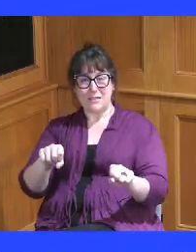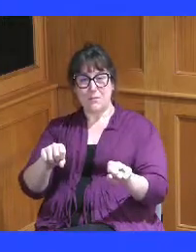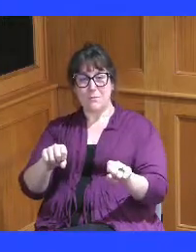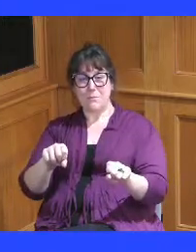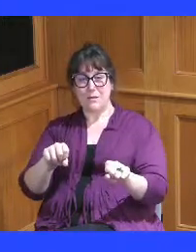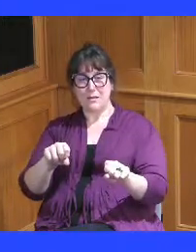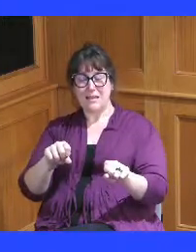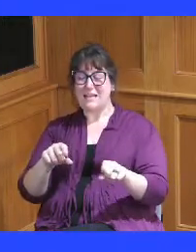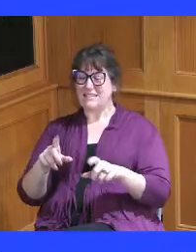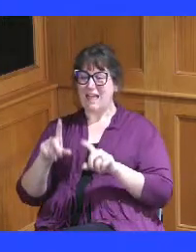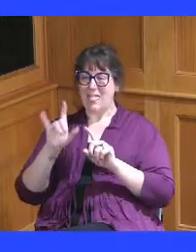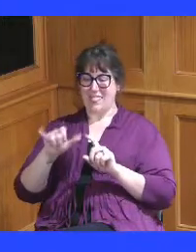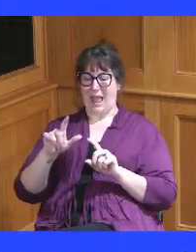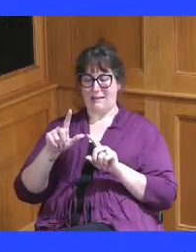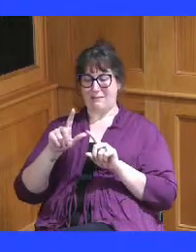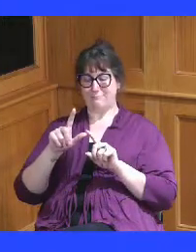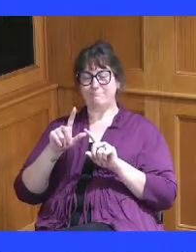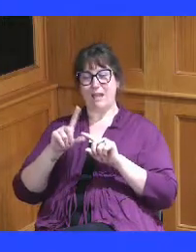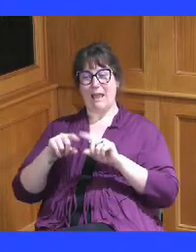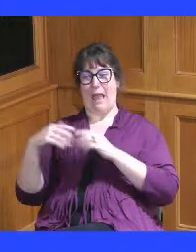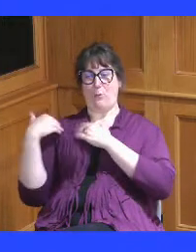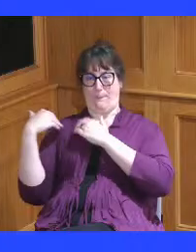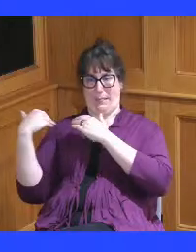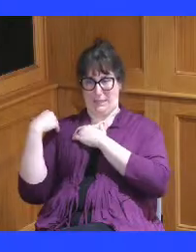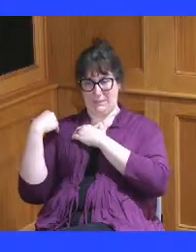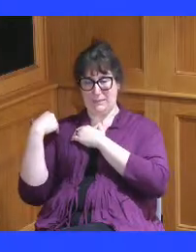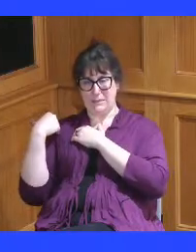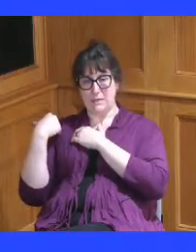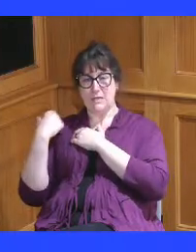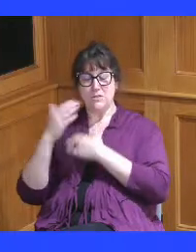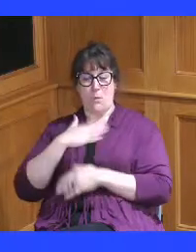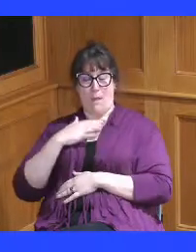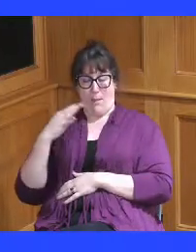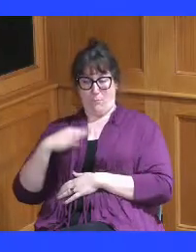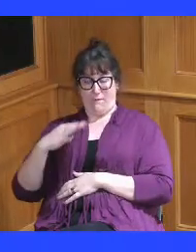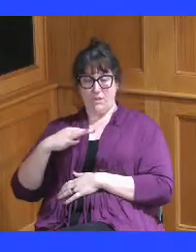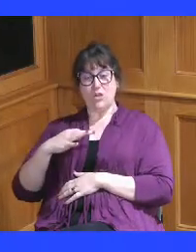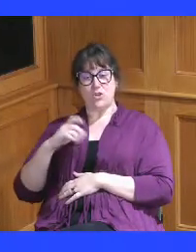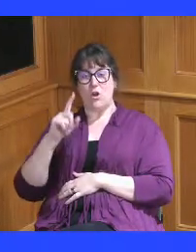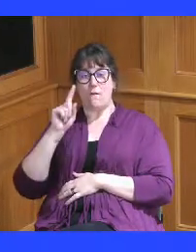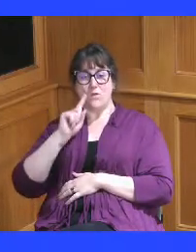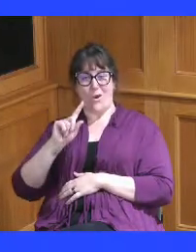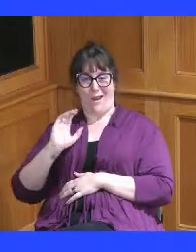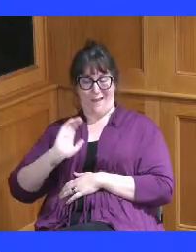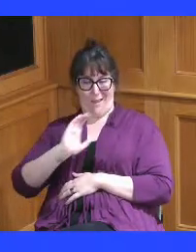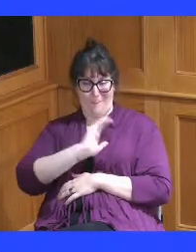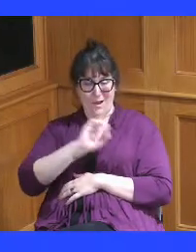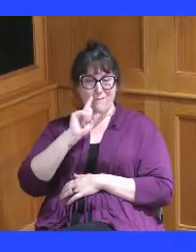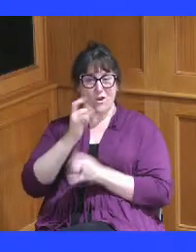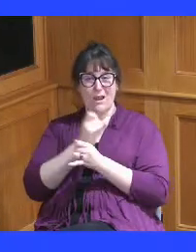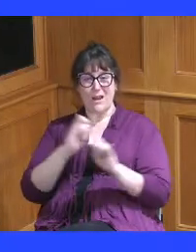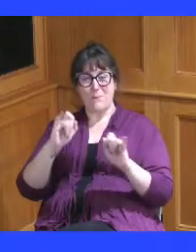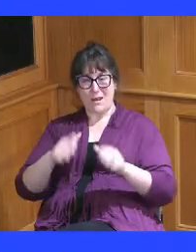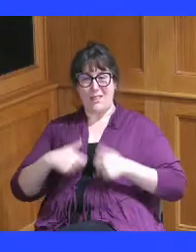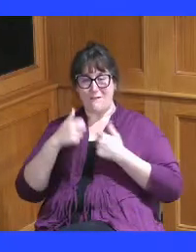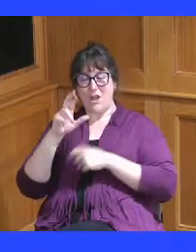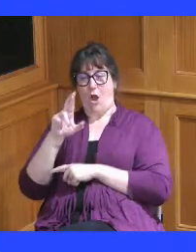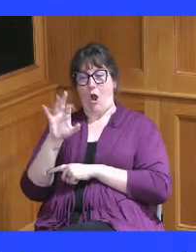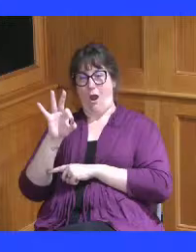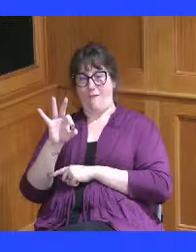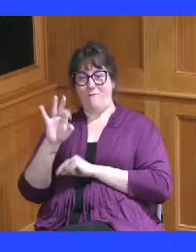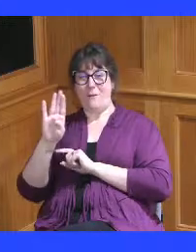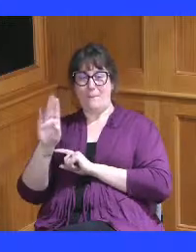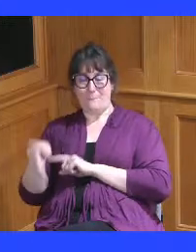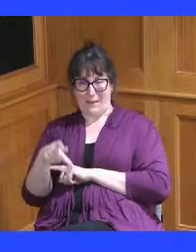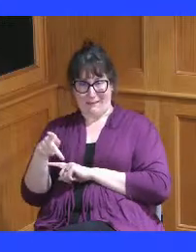of accountability. So I actually had the privilege to serve on the committee for independent living RFPs at some